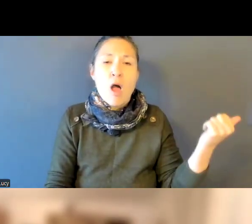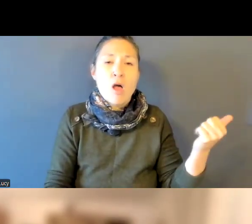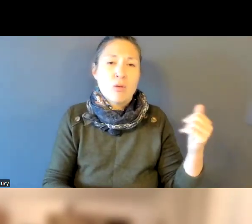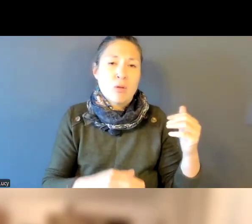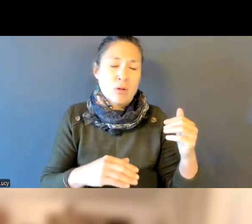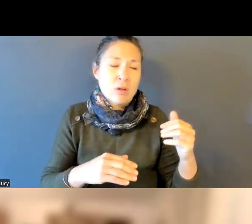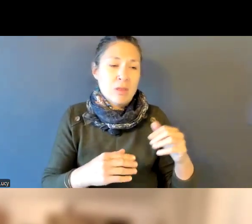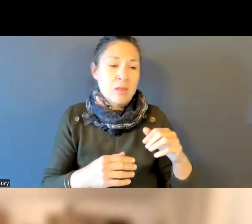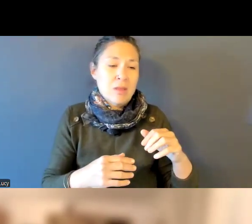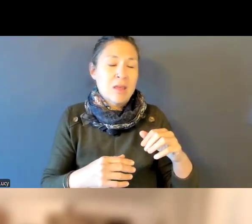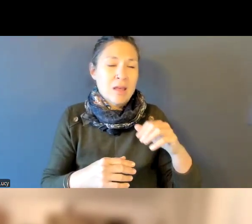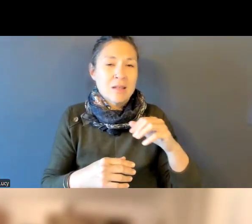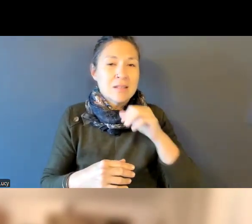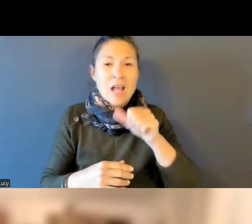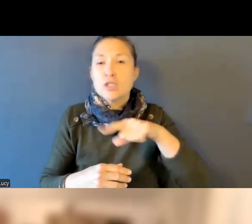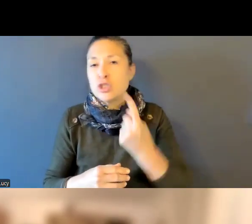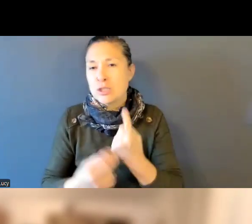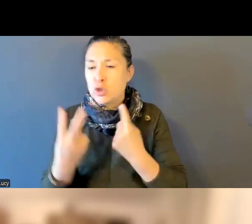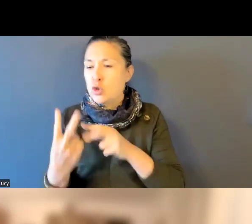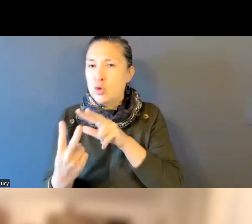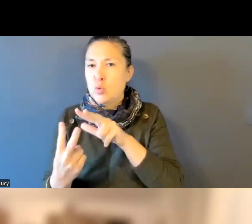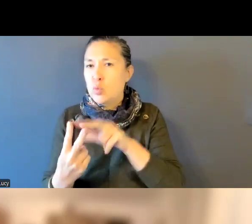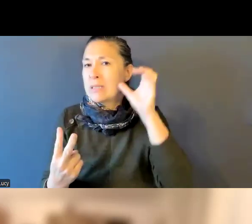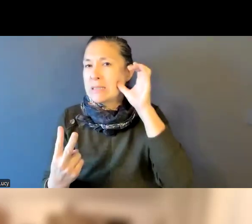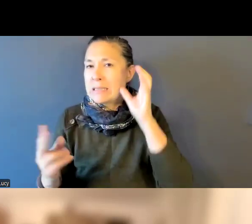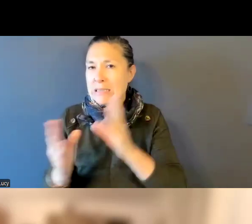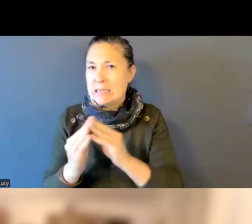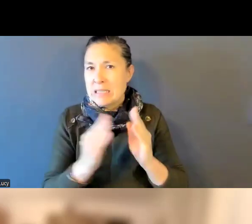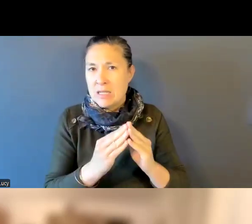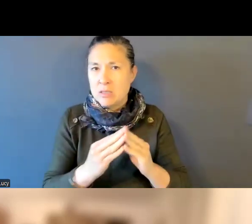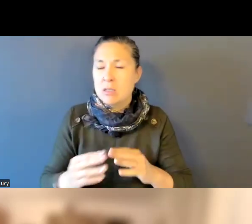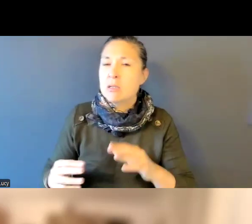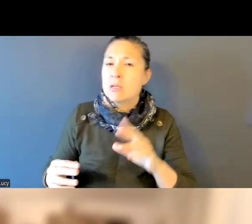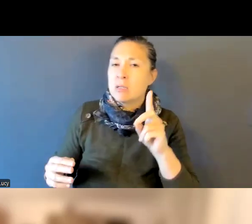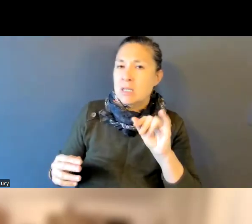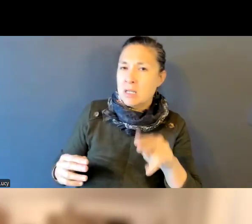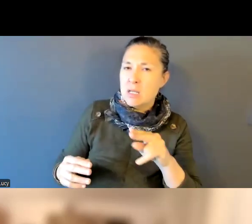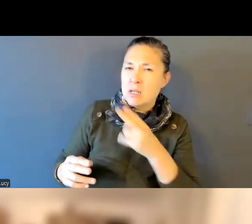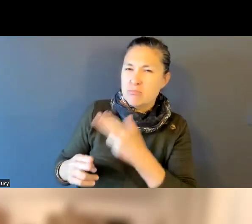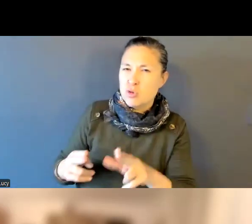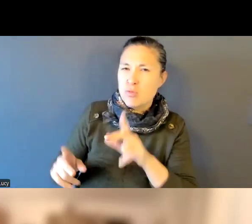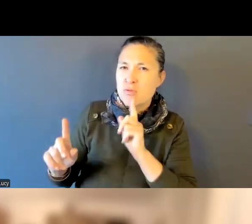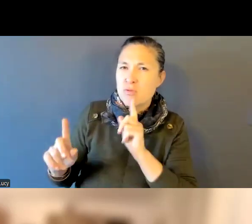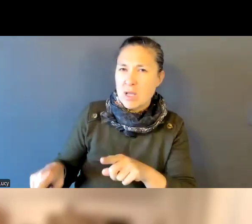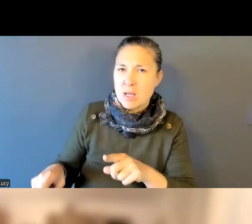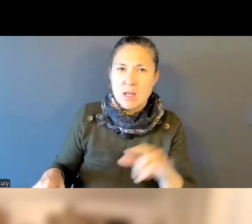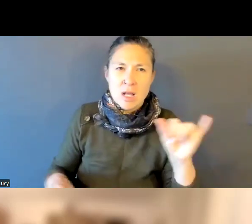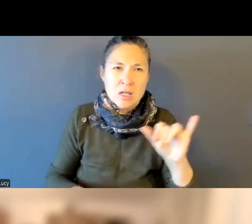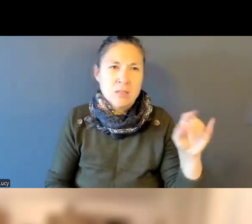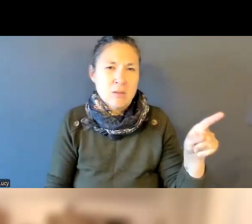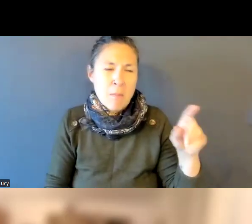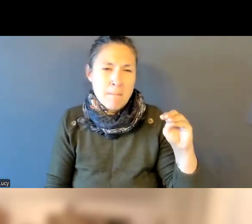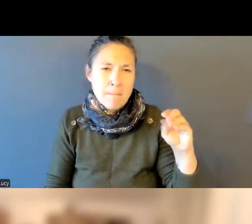planned. Thanks. Okay, thank you. I can give a quick answer to that, and then possibly Martha can add to that.